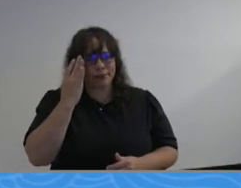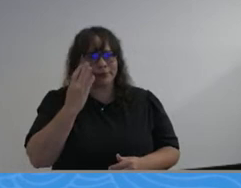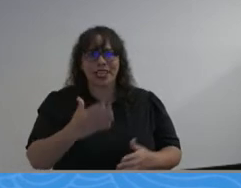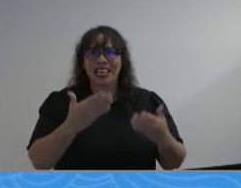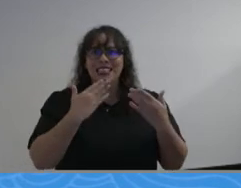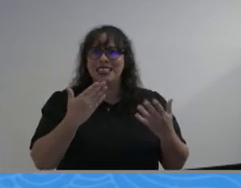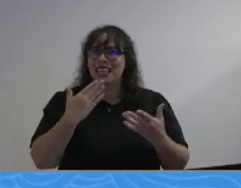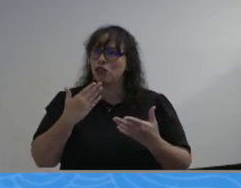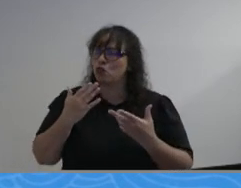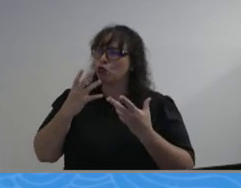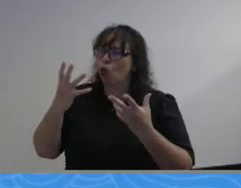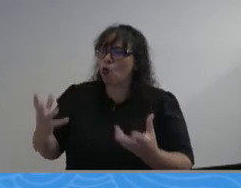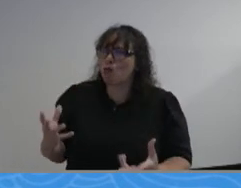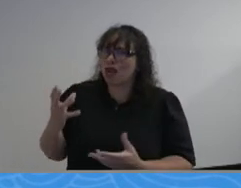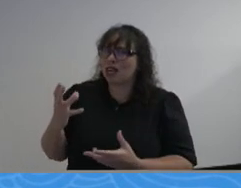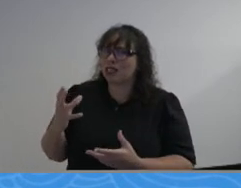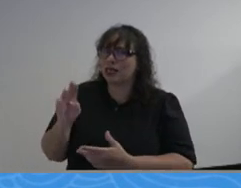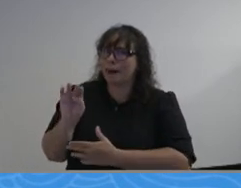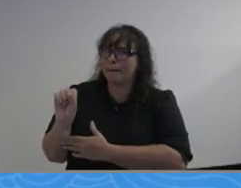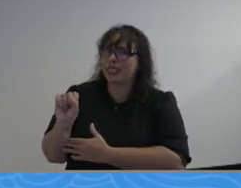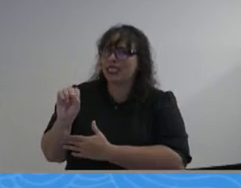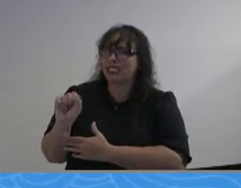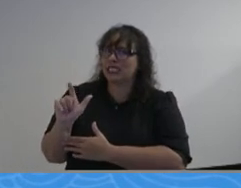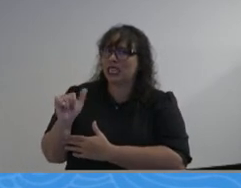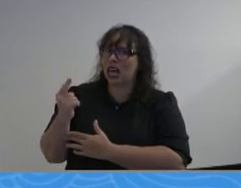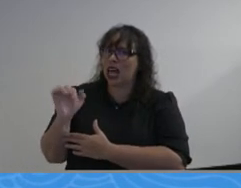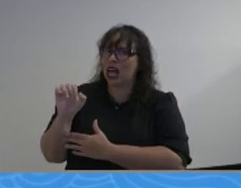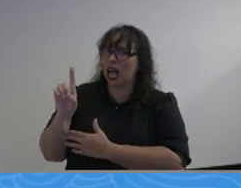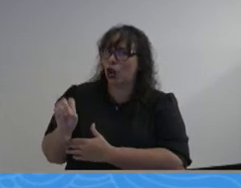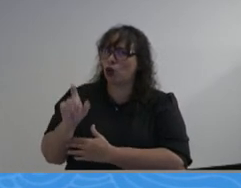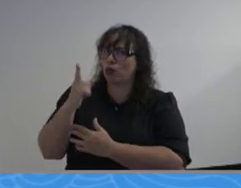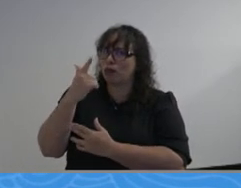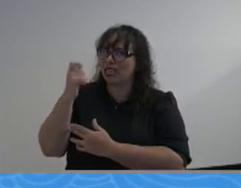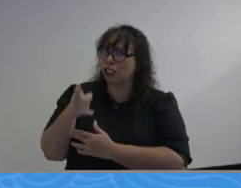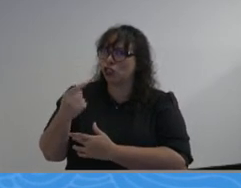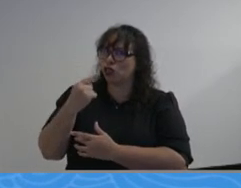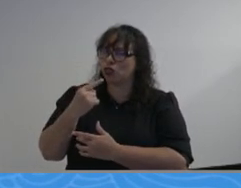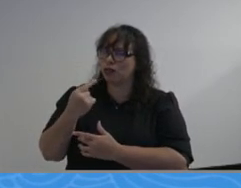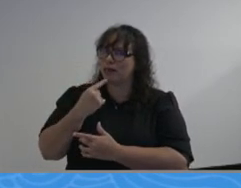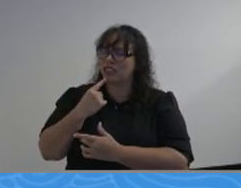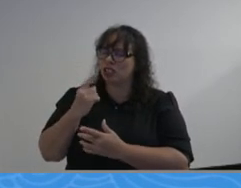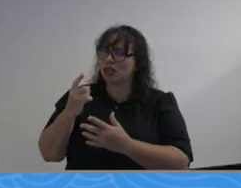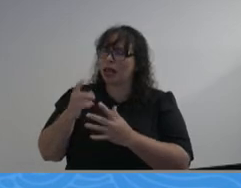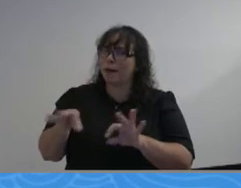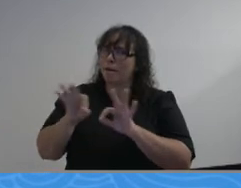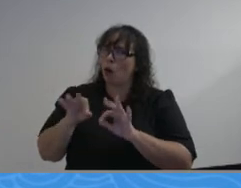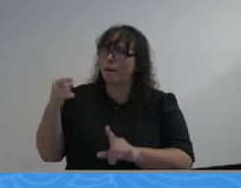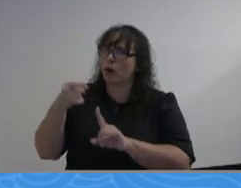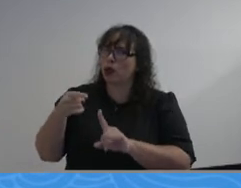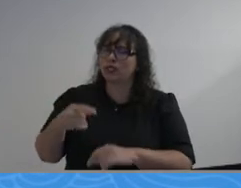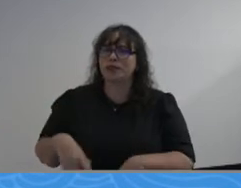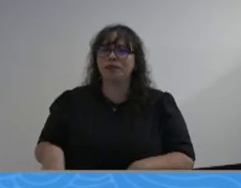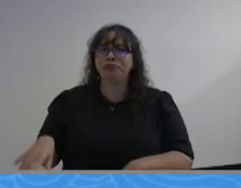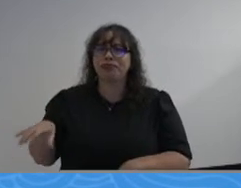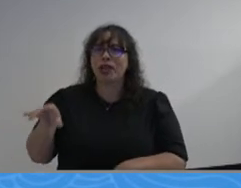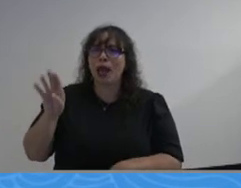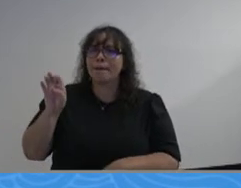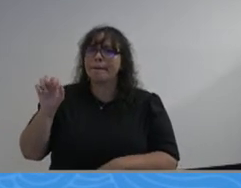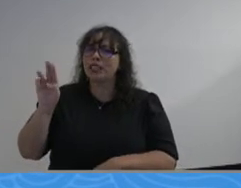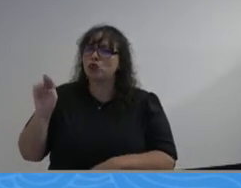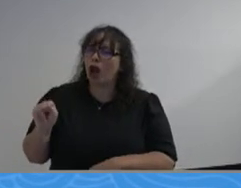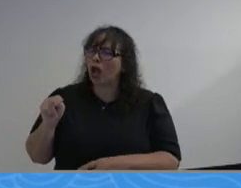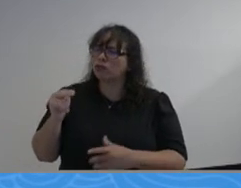Thank you. So important, Ms. Sargato. I want to come back to you on that because you raised some important points. Ms. Brown, what specific feedback would you offer to the